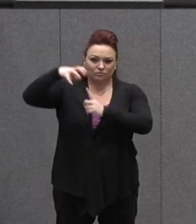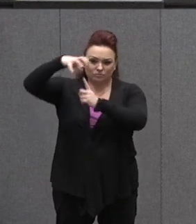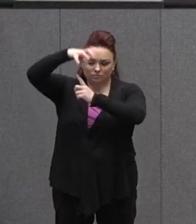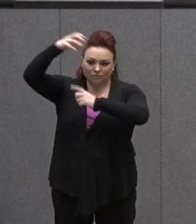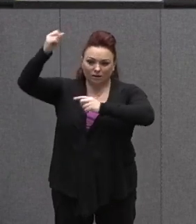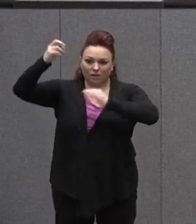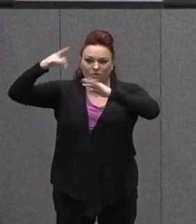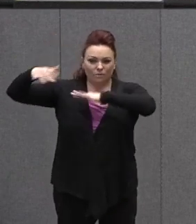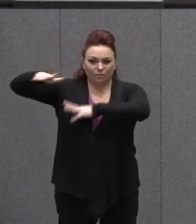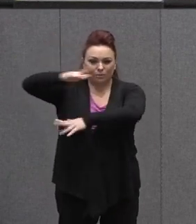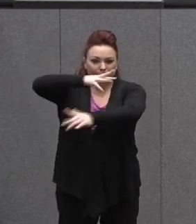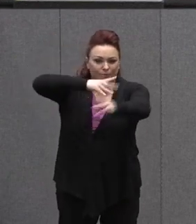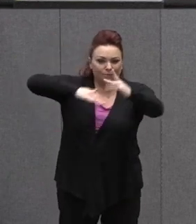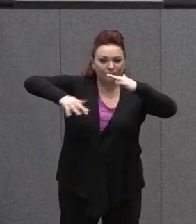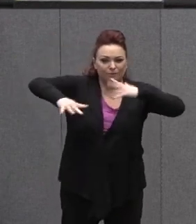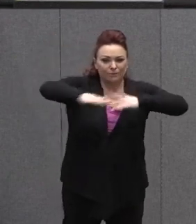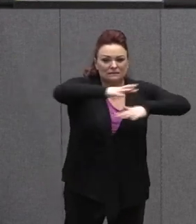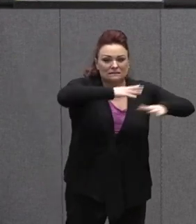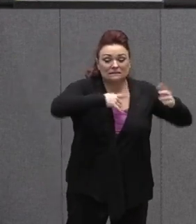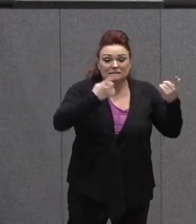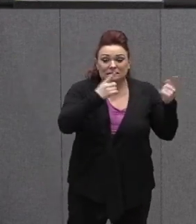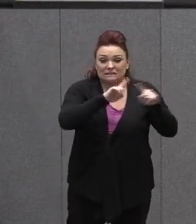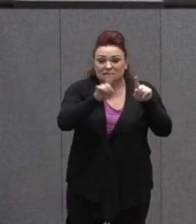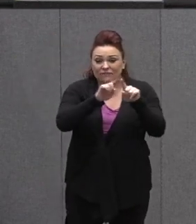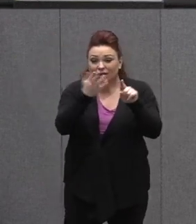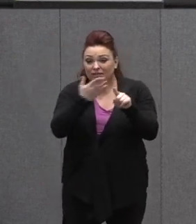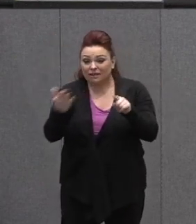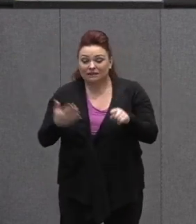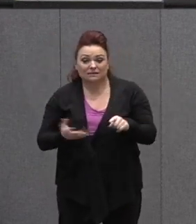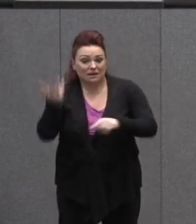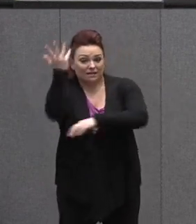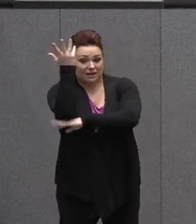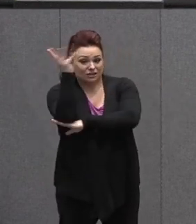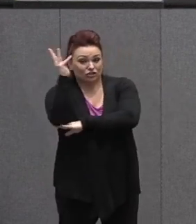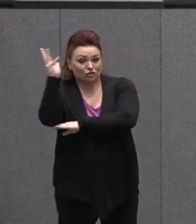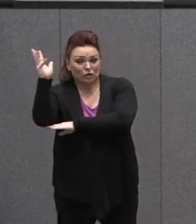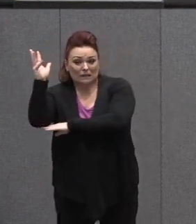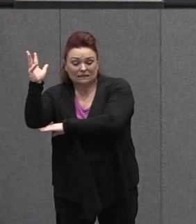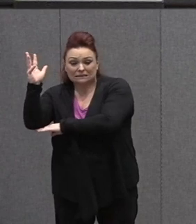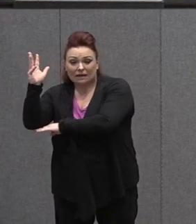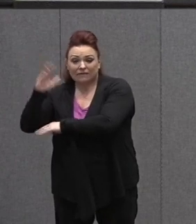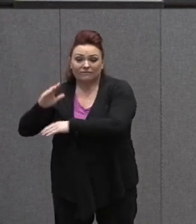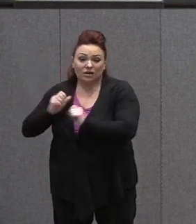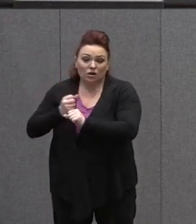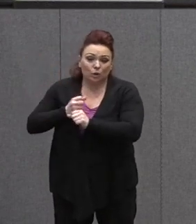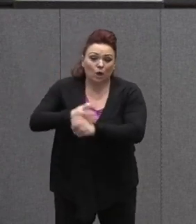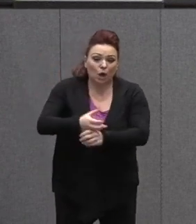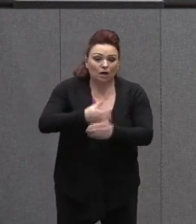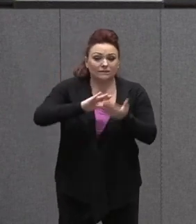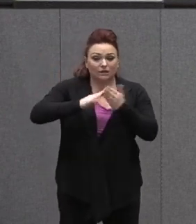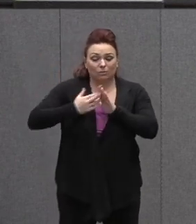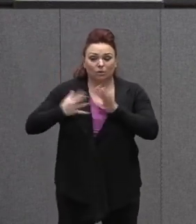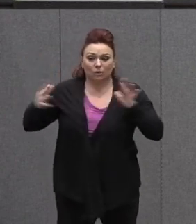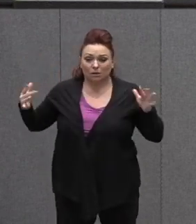before. I think these trees have really brought this community together.